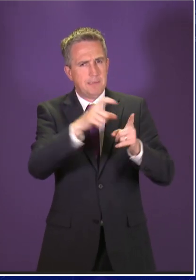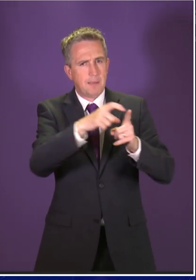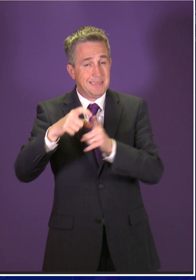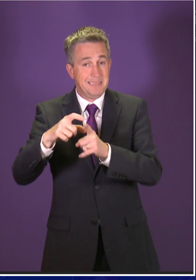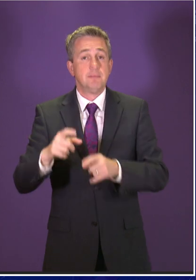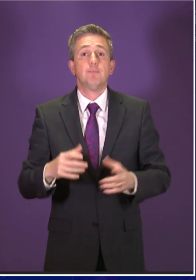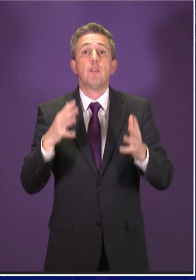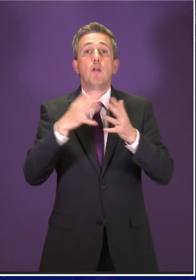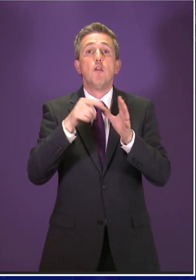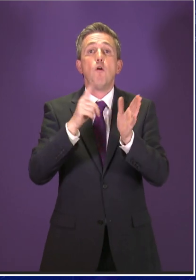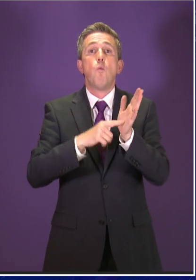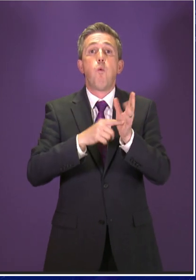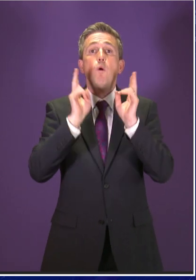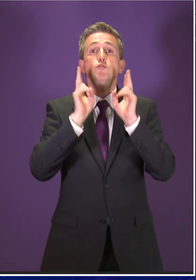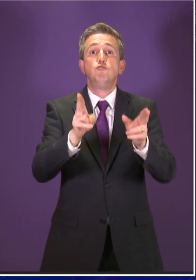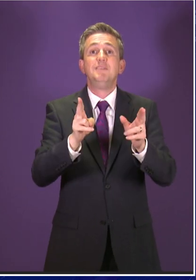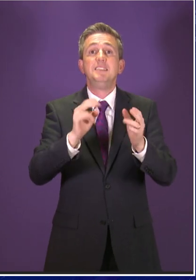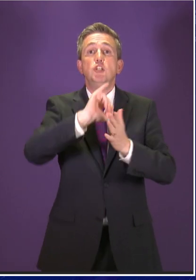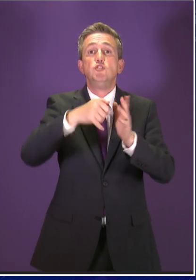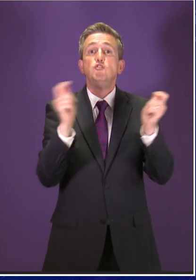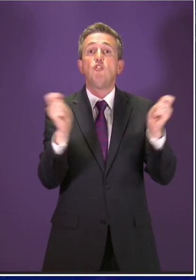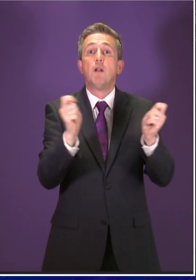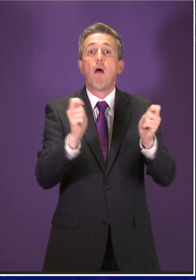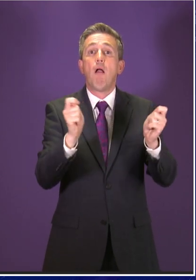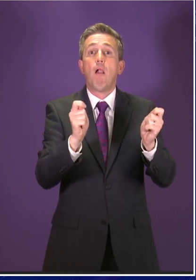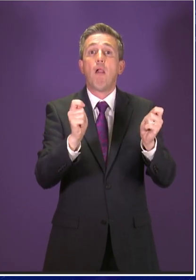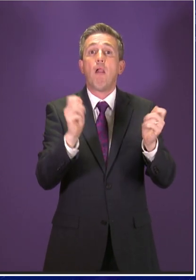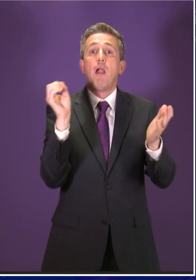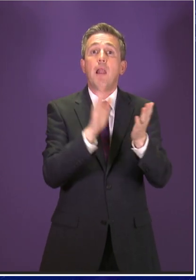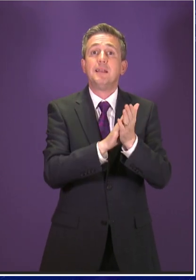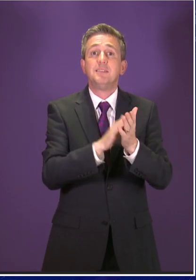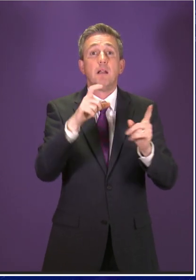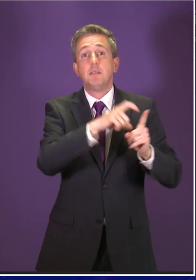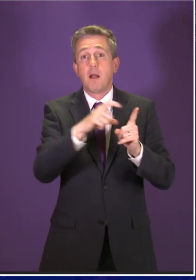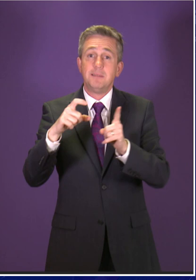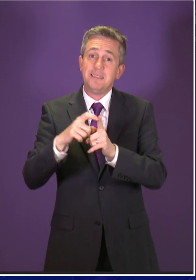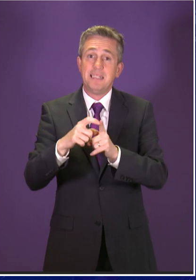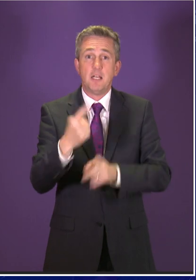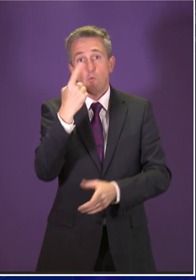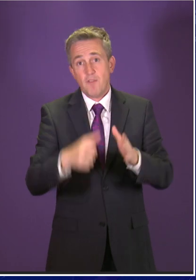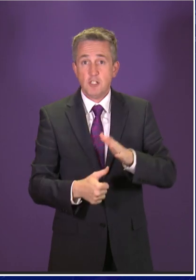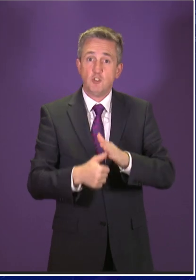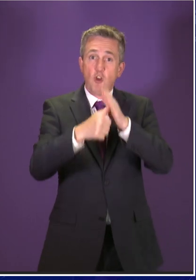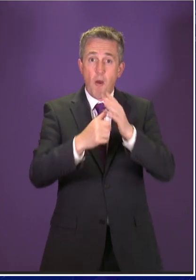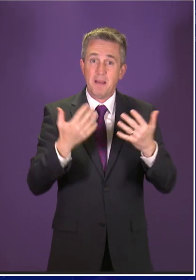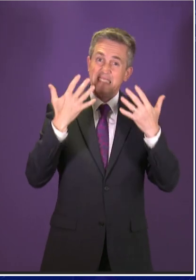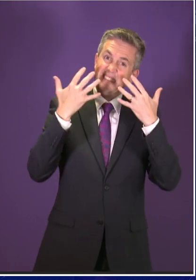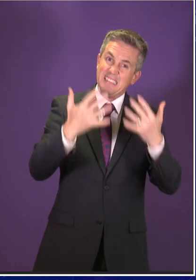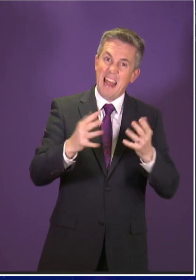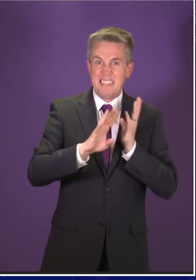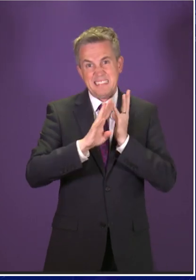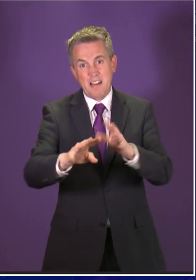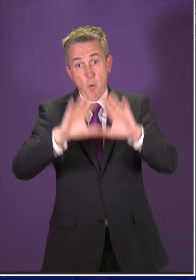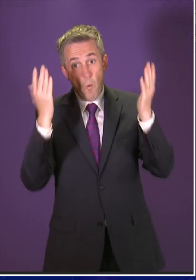Street Journal has already listed Dundee as one of its top 10 hot destinations in the world. And